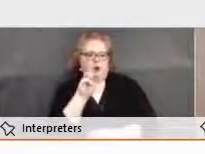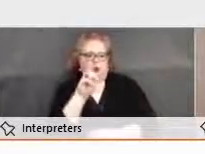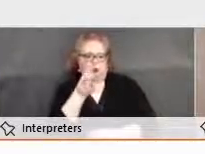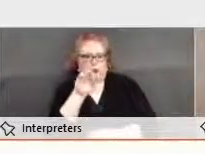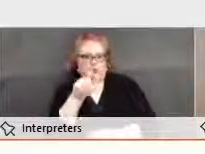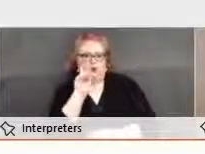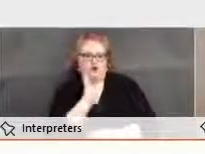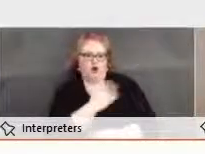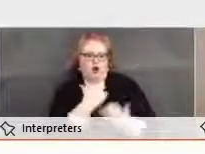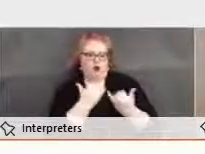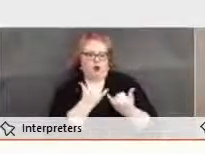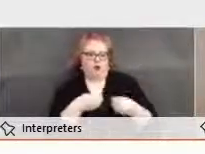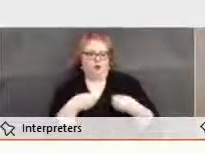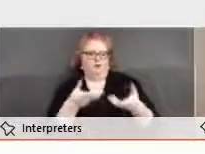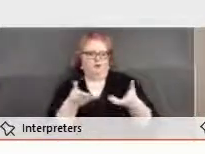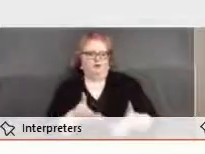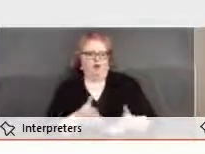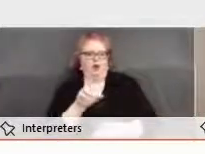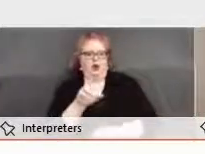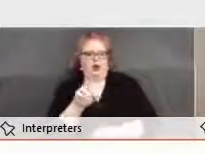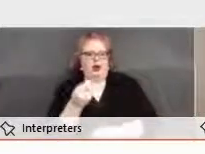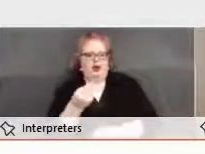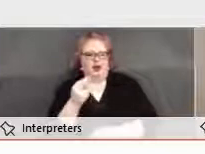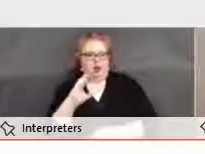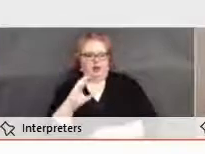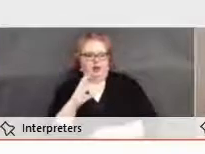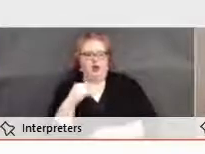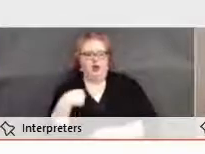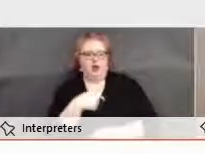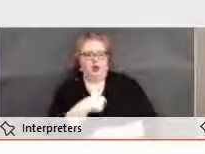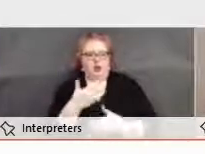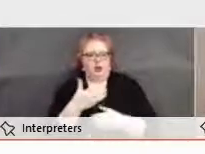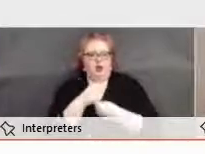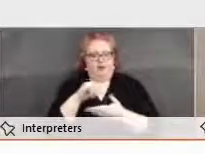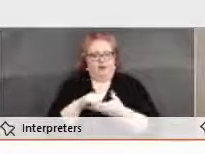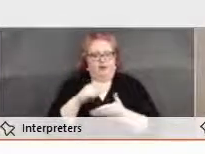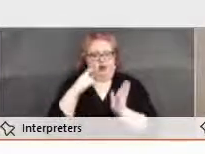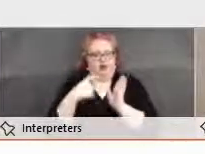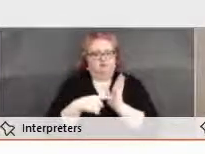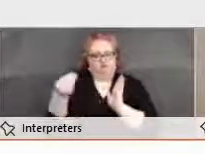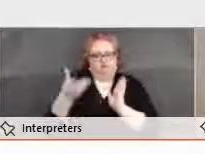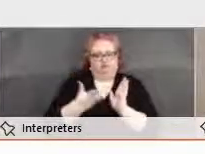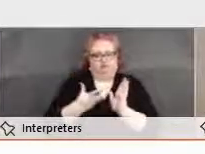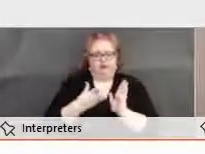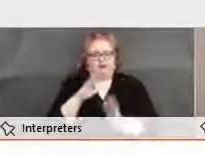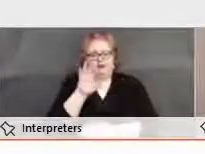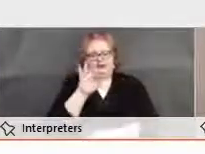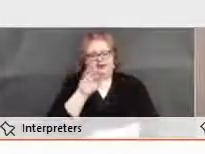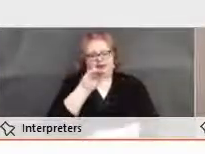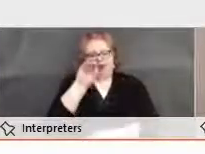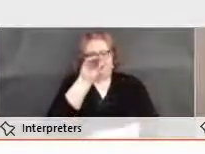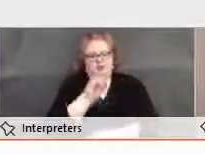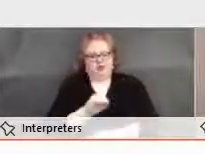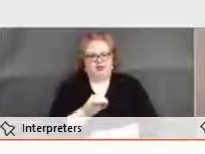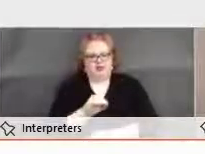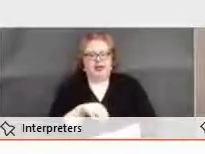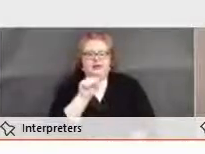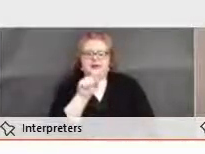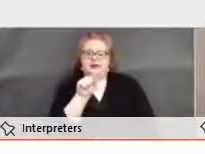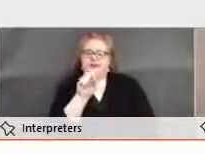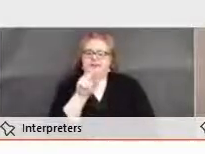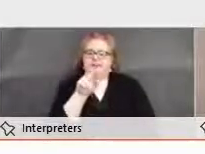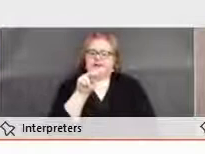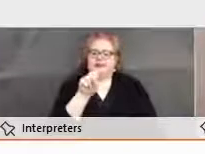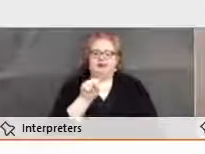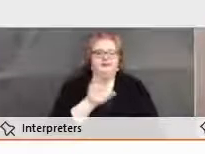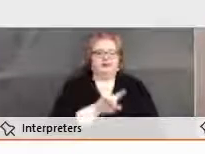United Healthcare, and we've gotten that renewal. It came in at a 9%, and then Stevens went back to them and had